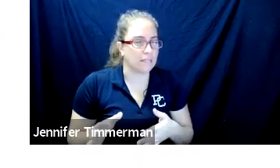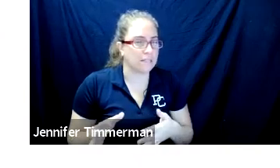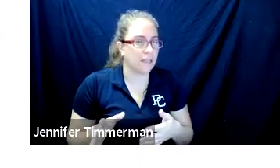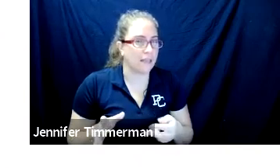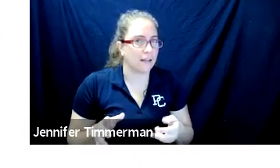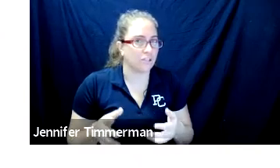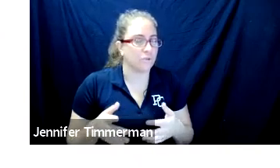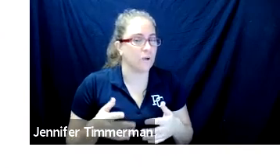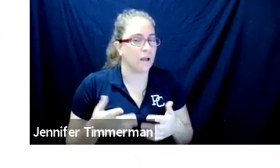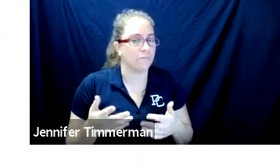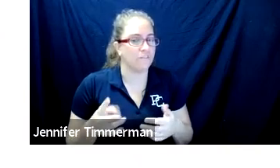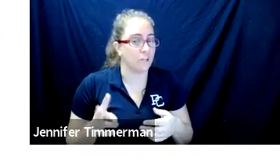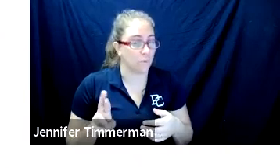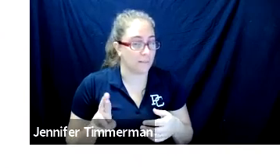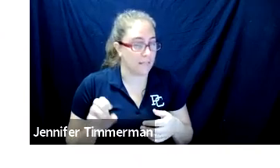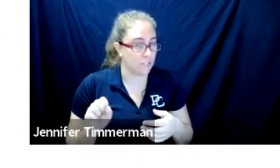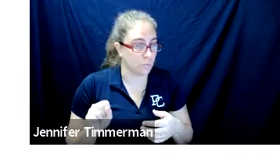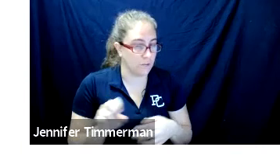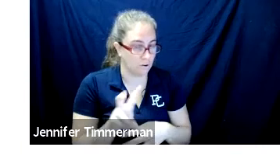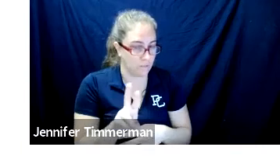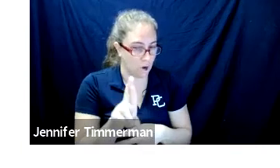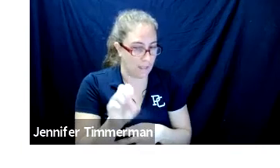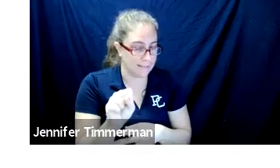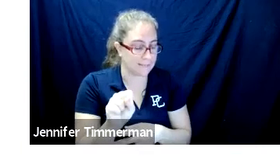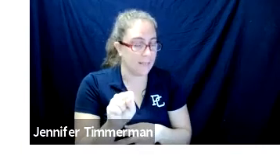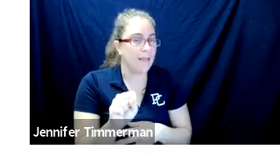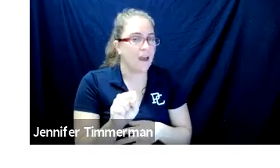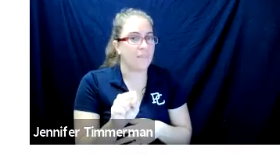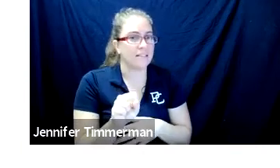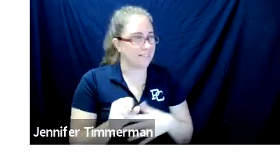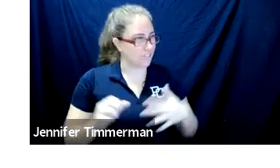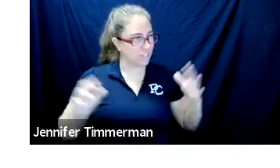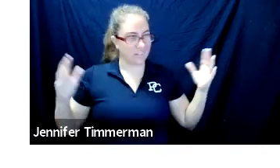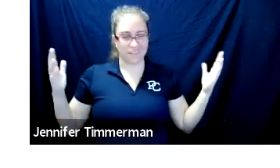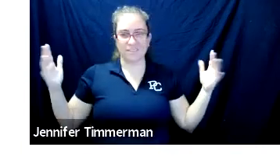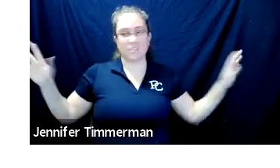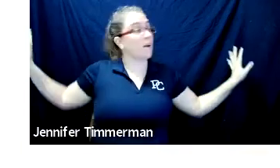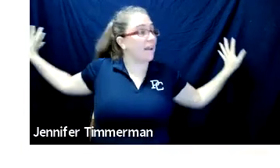the weekends, and I do video relay interpreting, or VRS. And